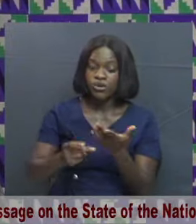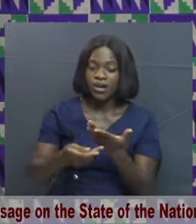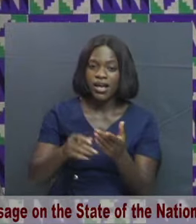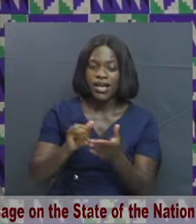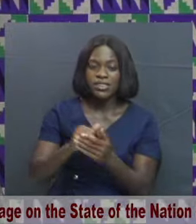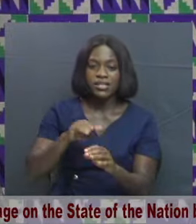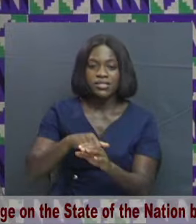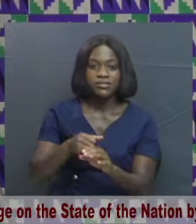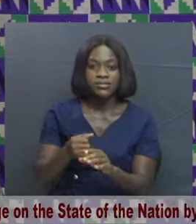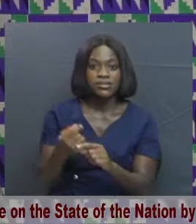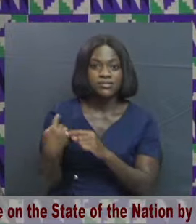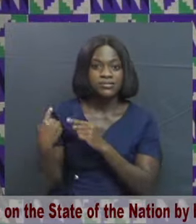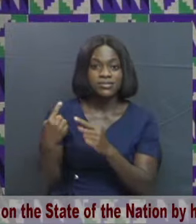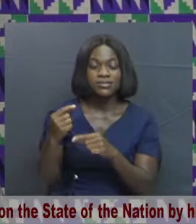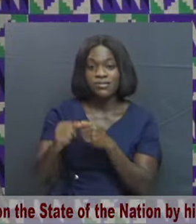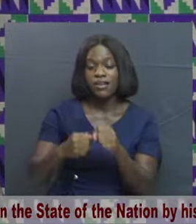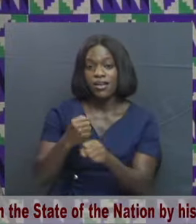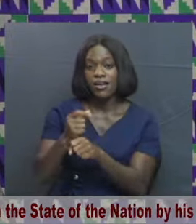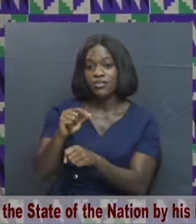since